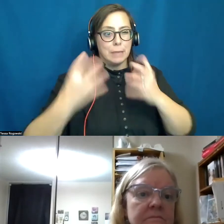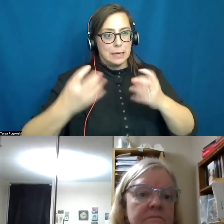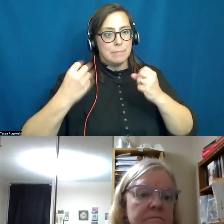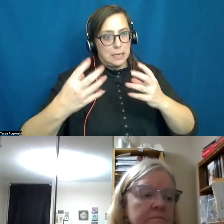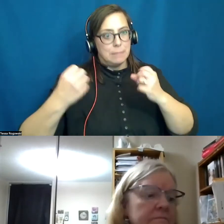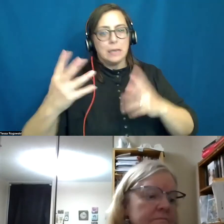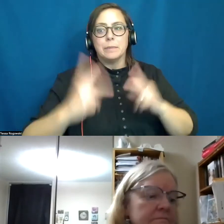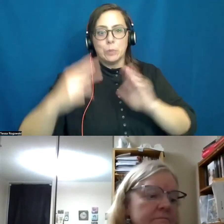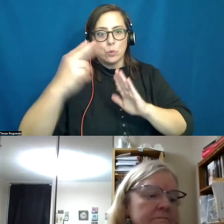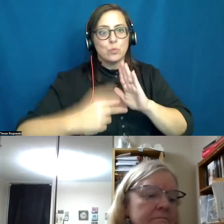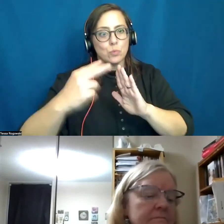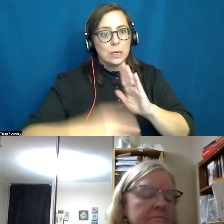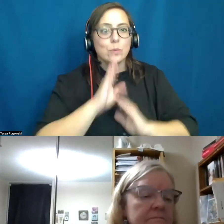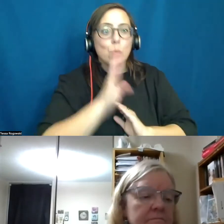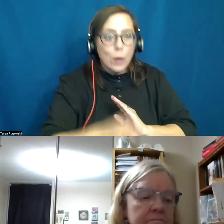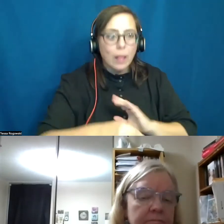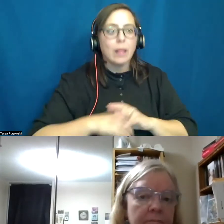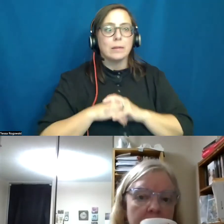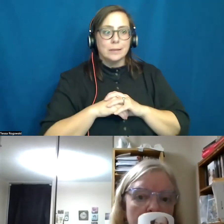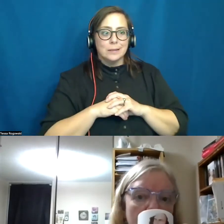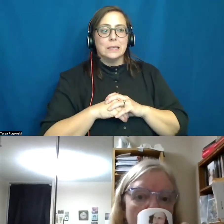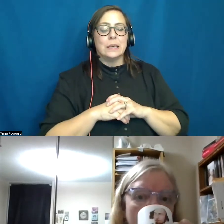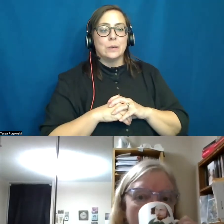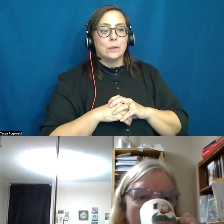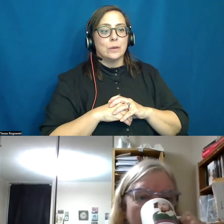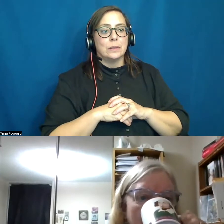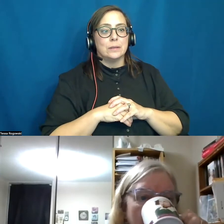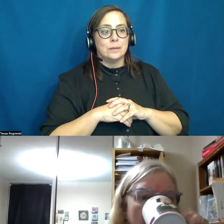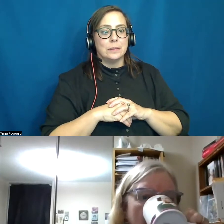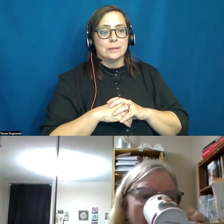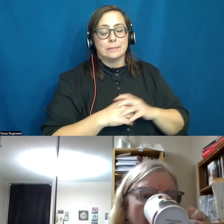Mail, where like I've sold